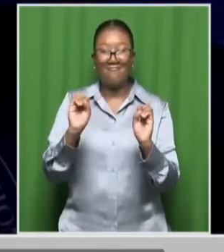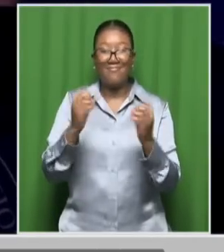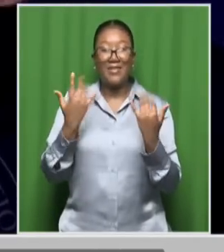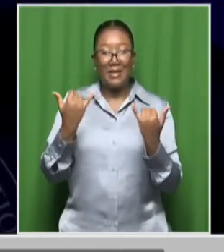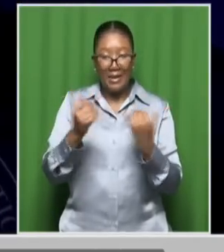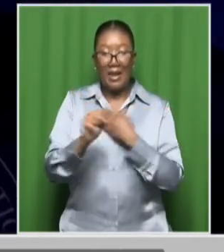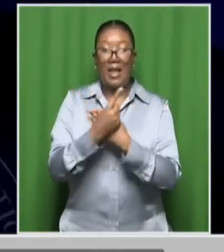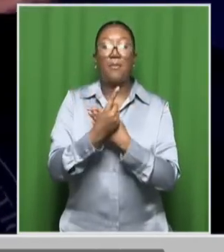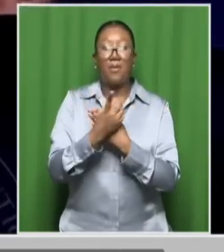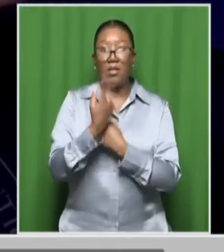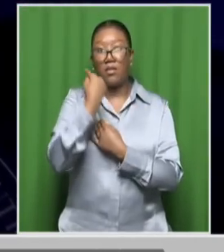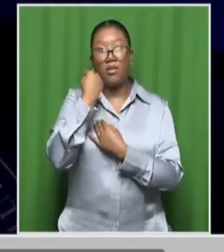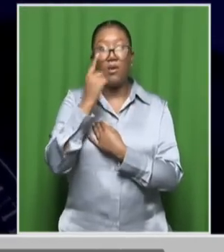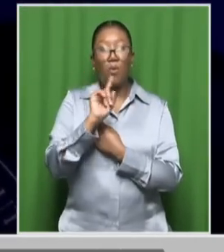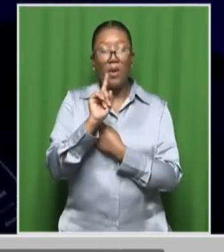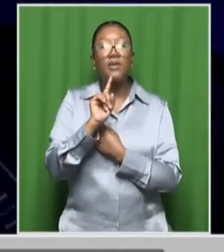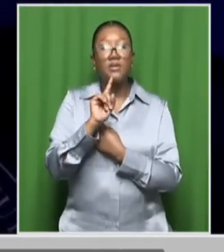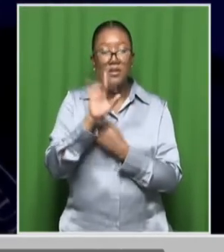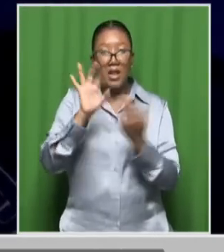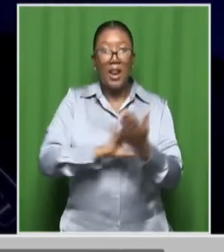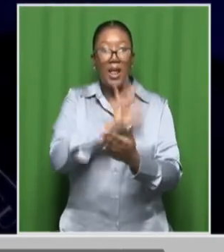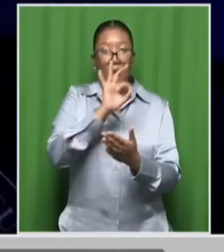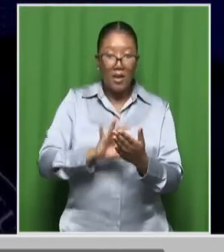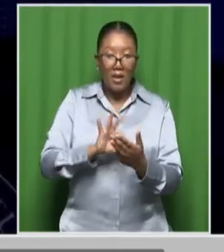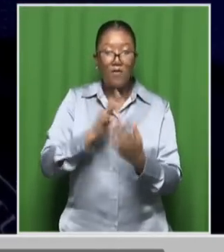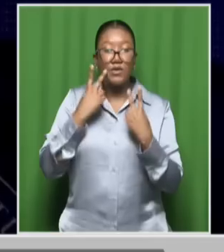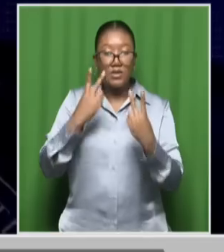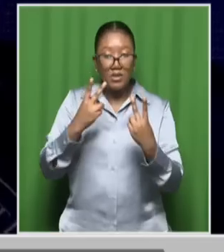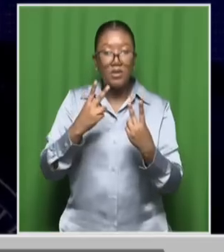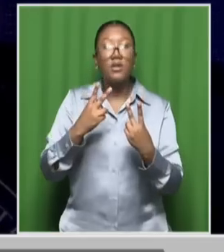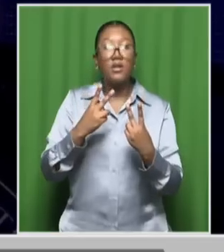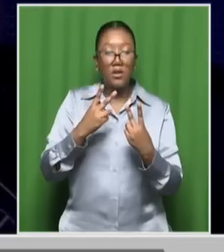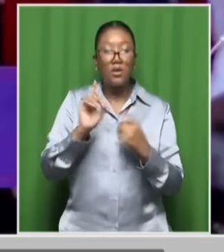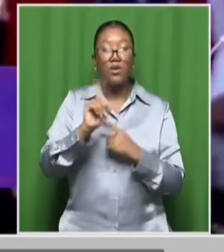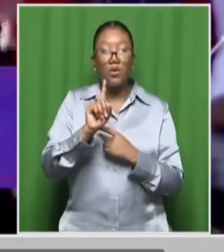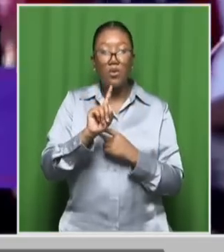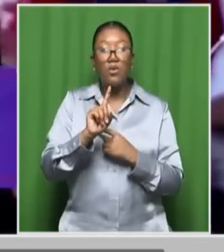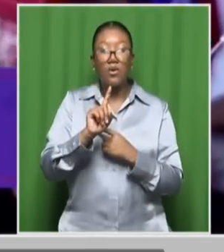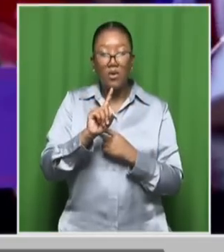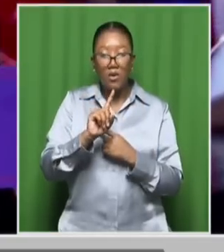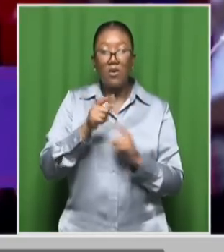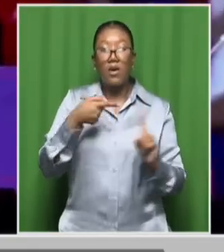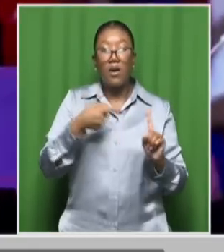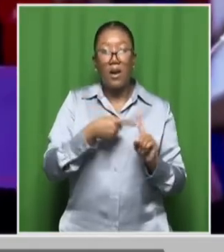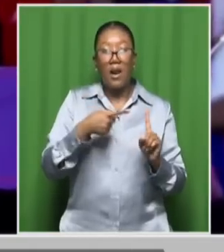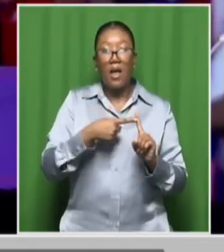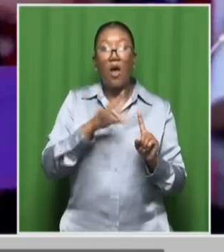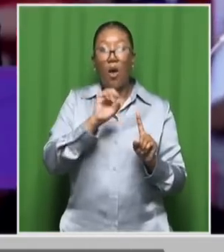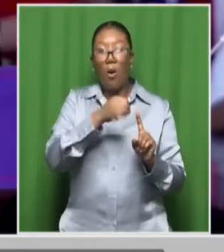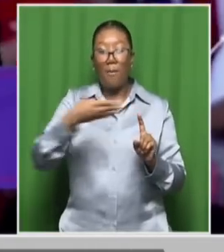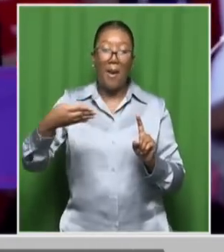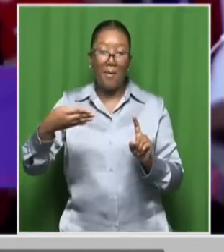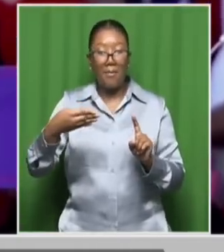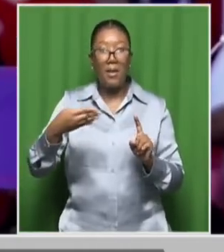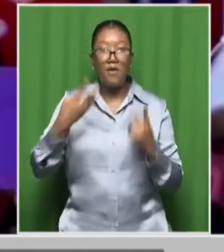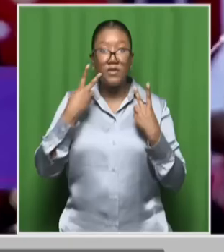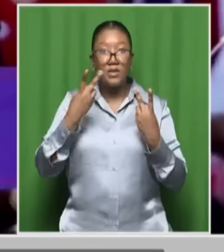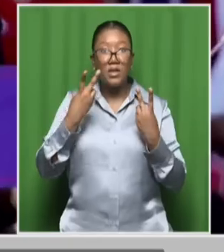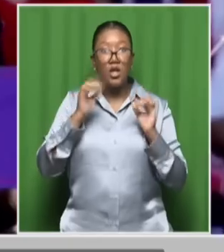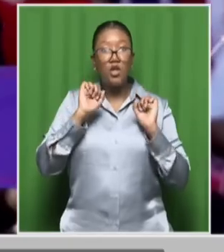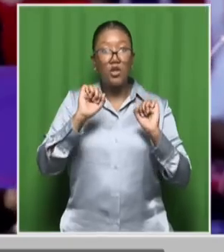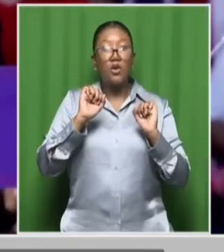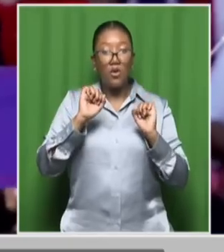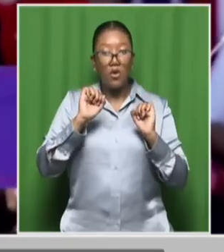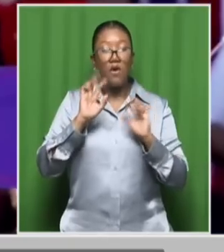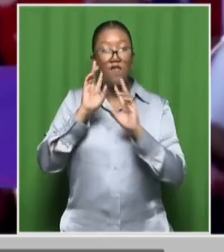happened during the previous elections, particularly when you look at Barack Obama. Yes, he visited Africa,